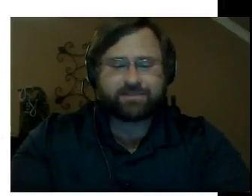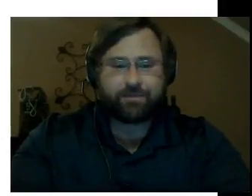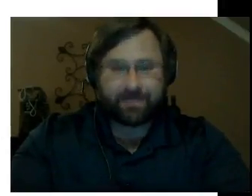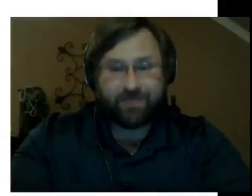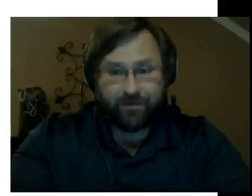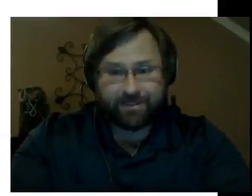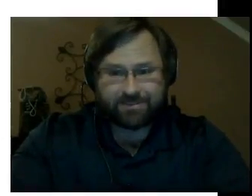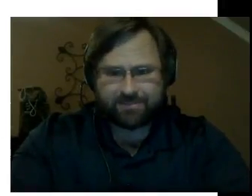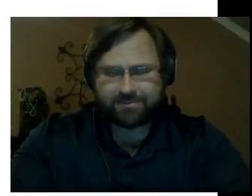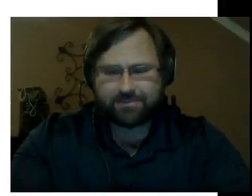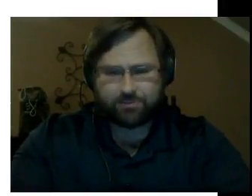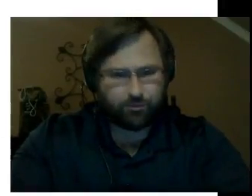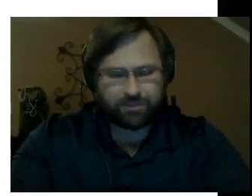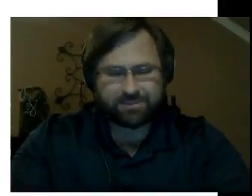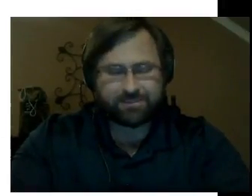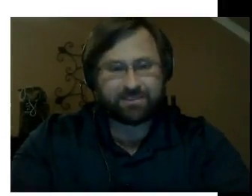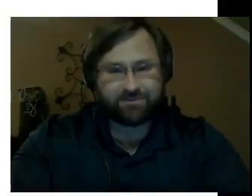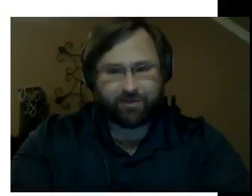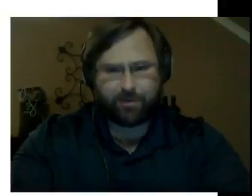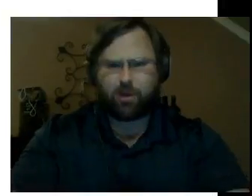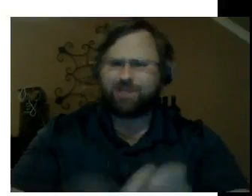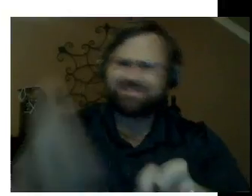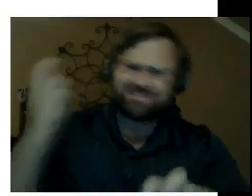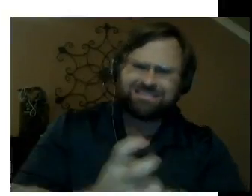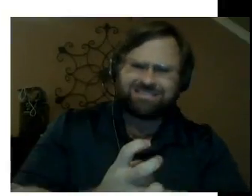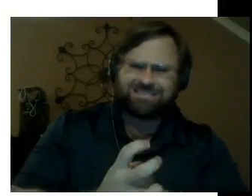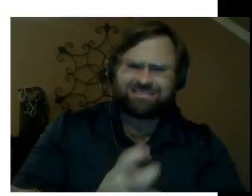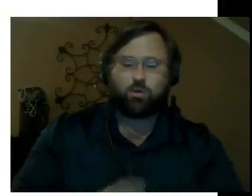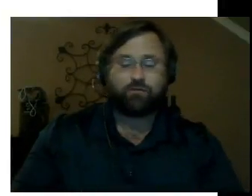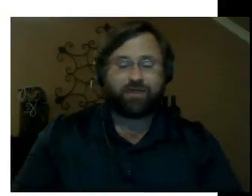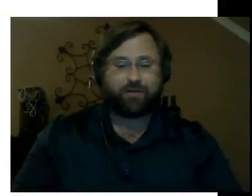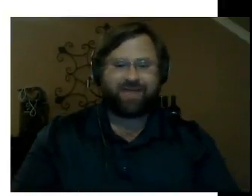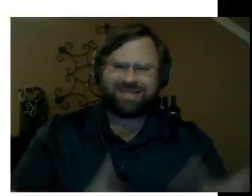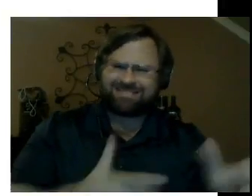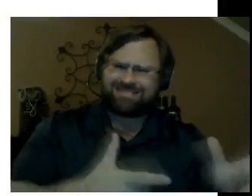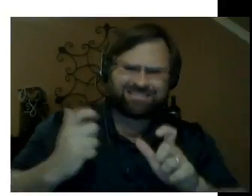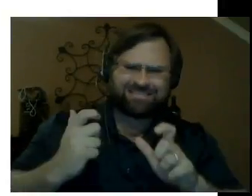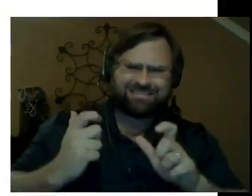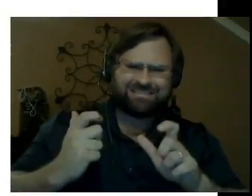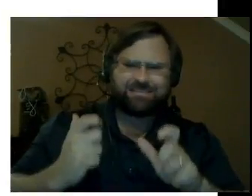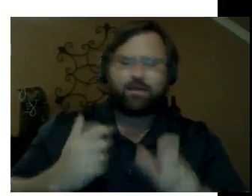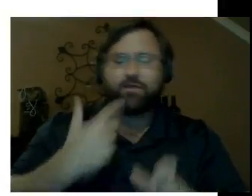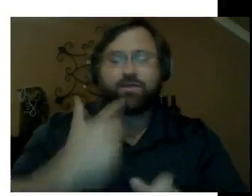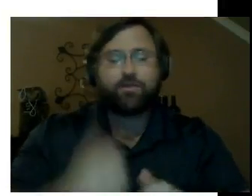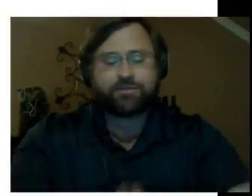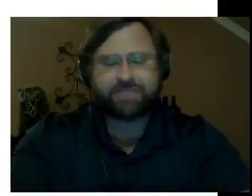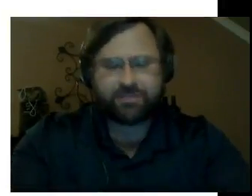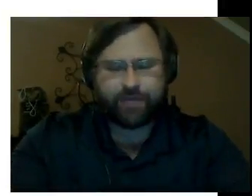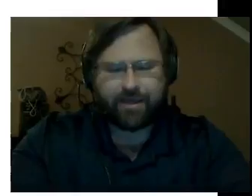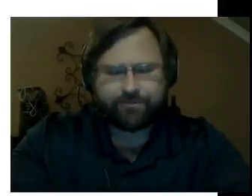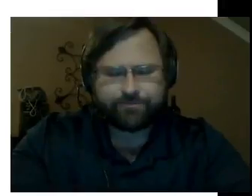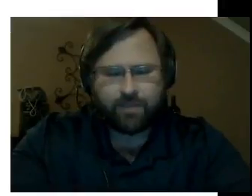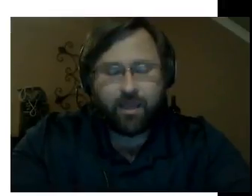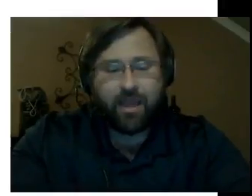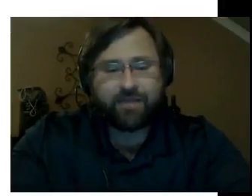illustrate that something is very intense. So if you want to say something is very hard or very fast, then the bared teeth do